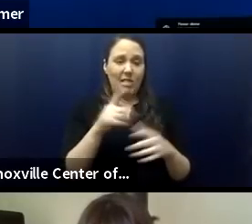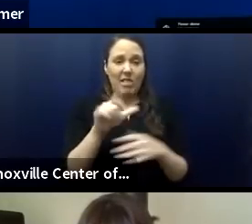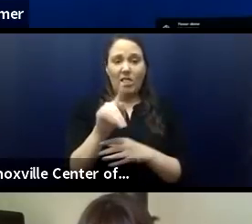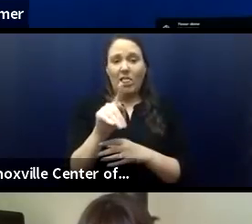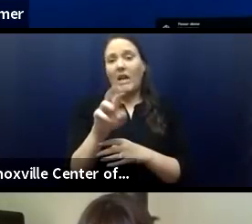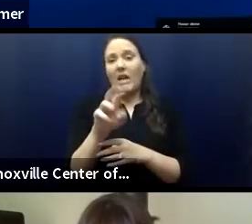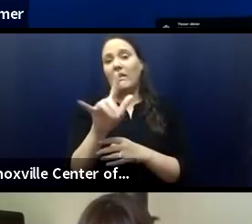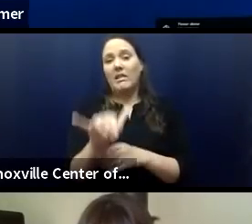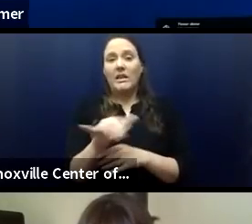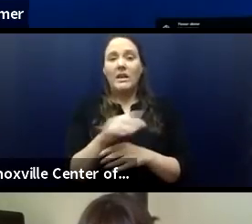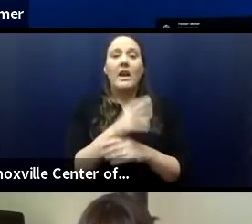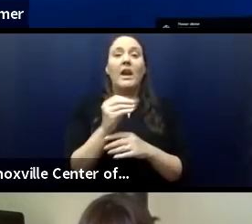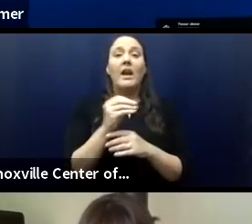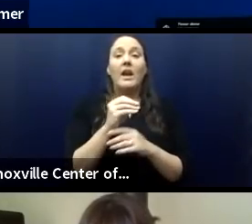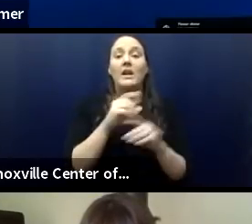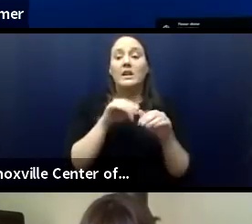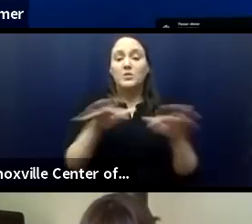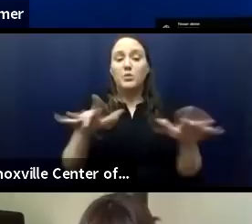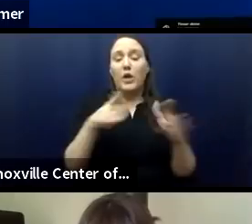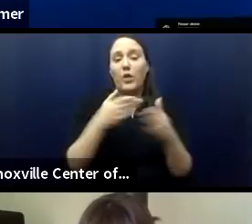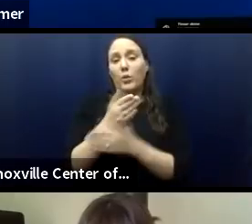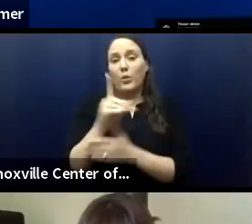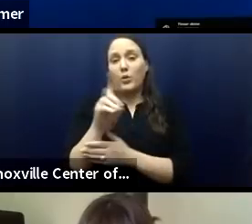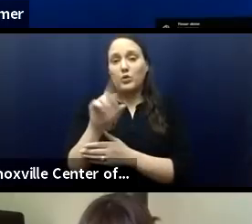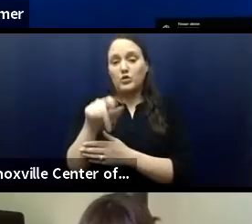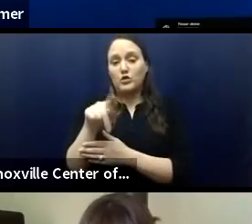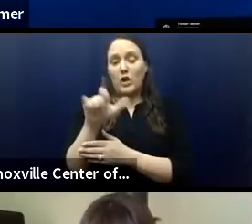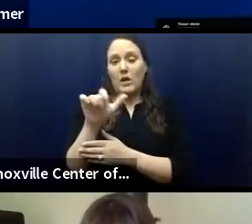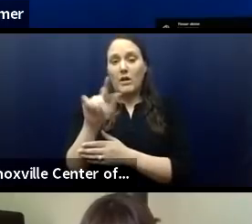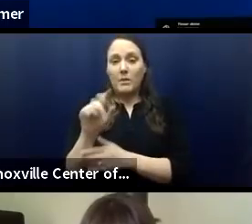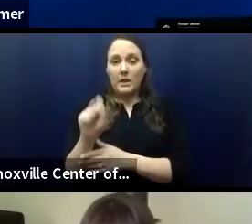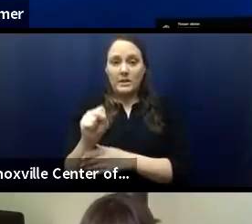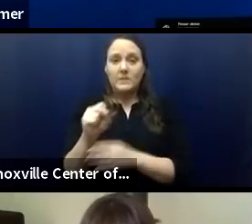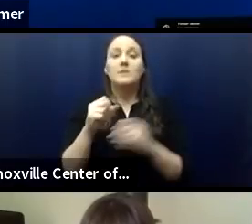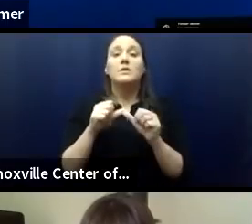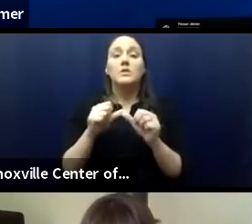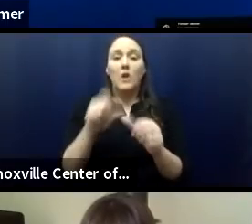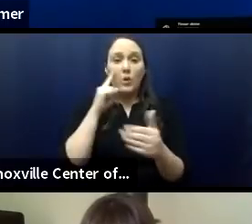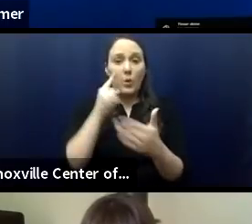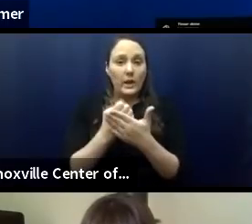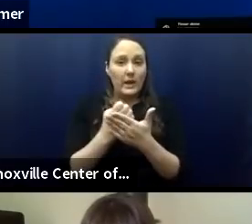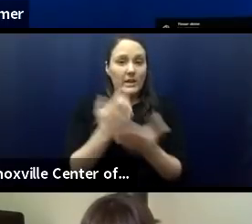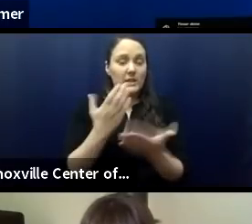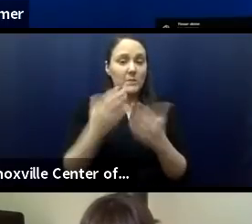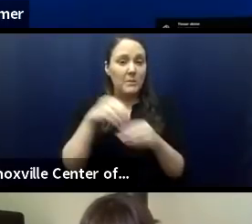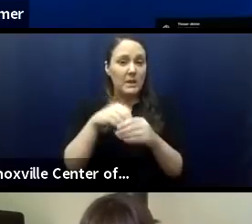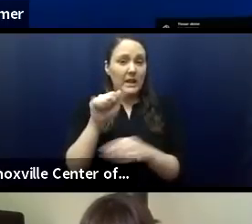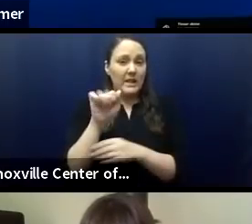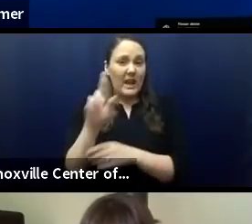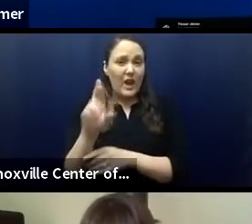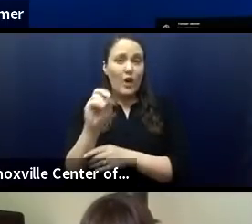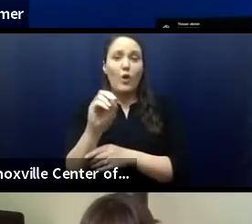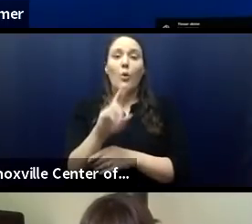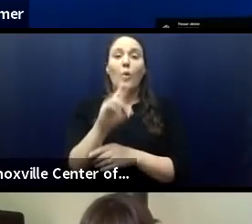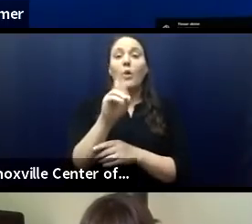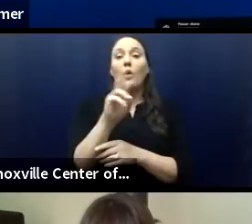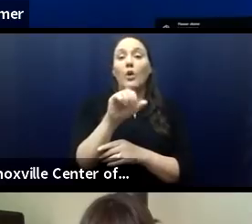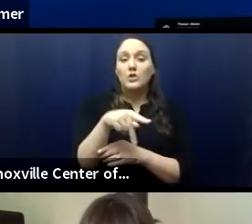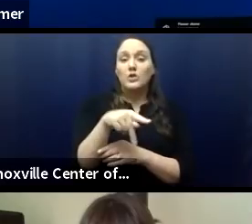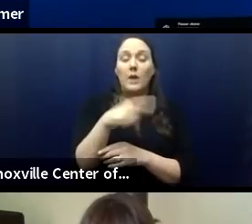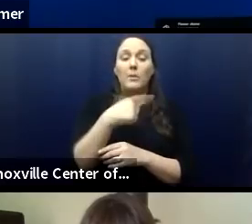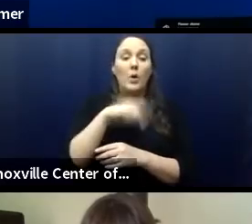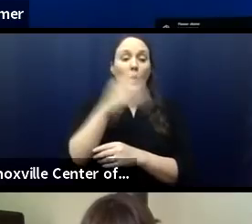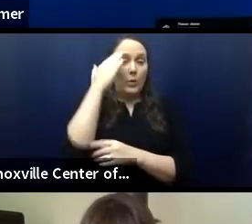spreading droplets. There is ongoing evidence that COVID-19 may be airborne or it may be droplet. We know from OSHA and the CDC